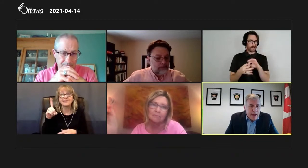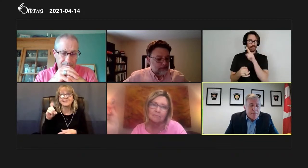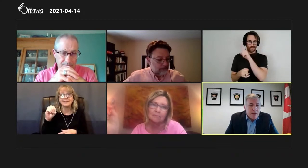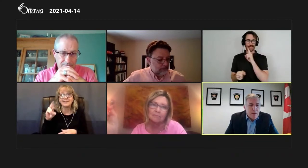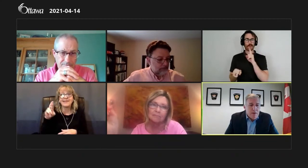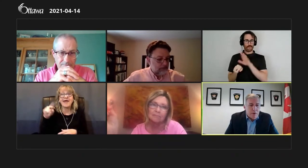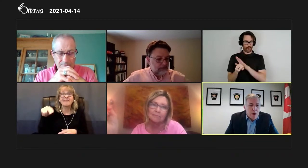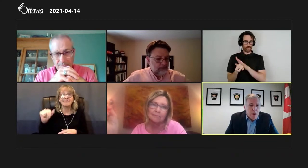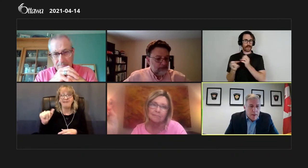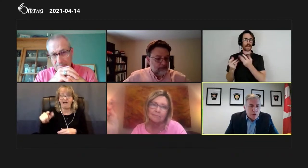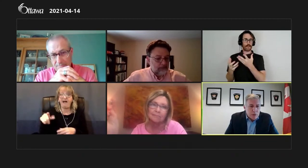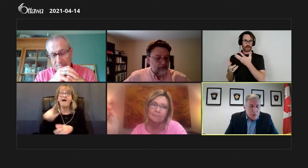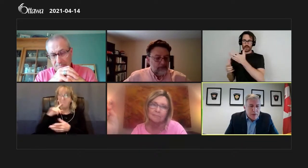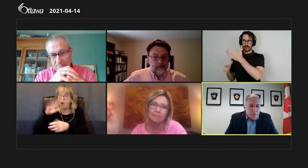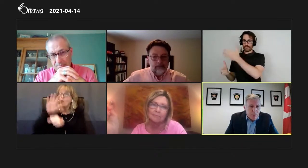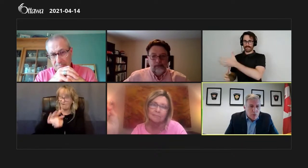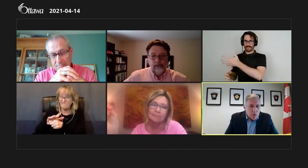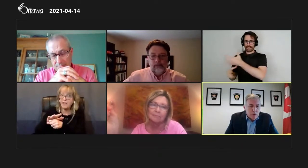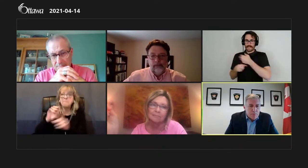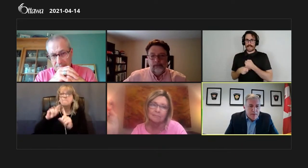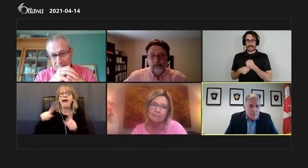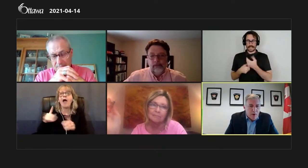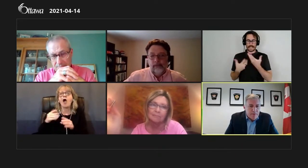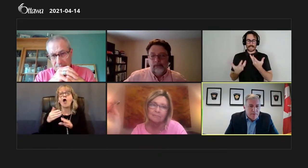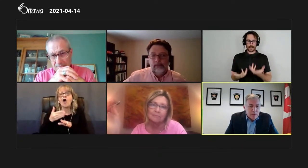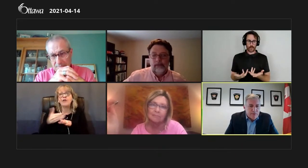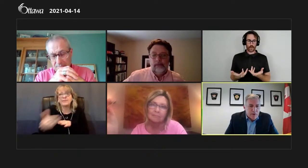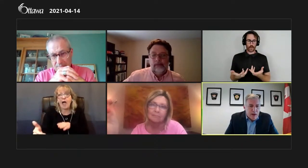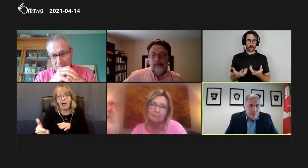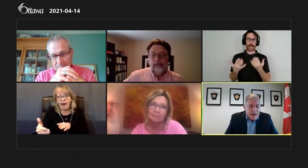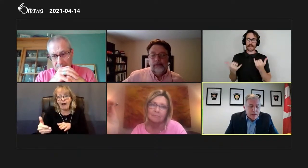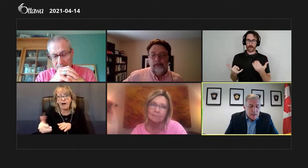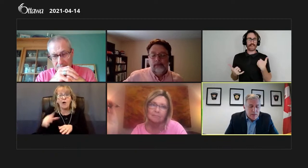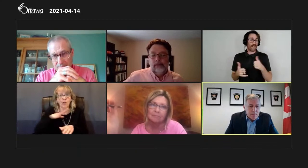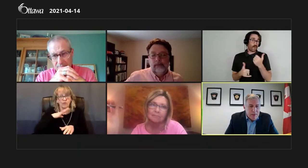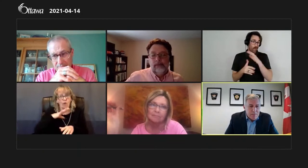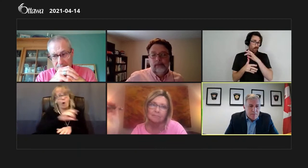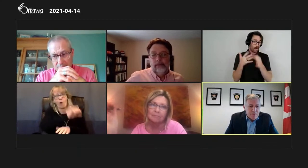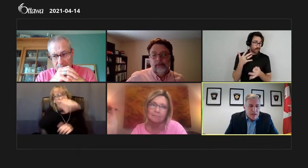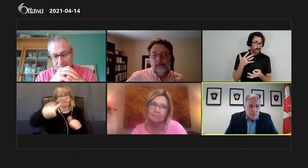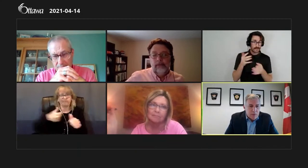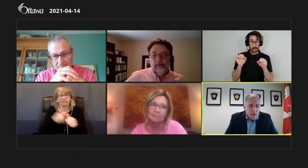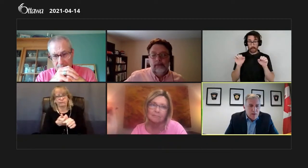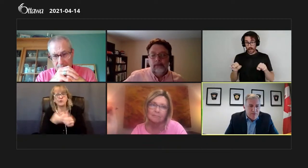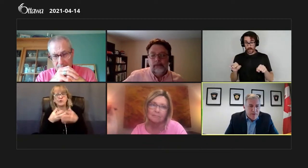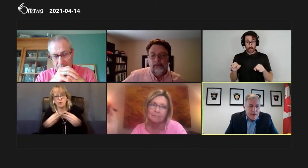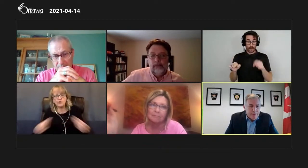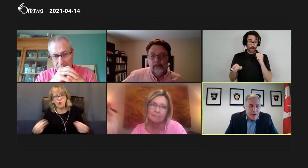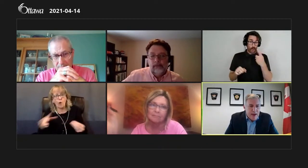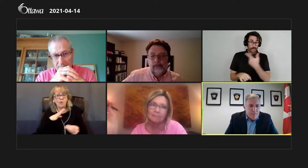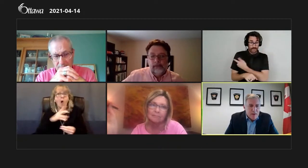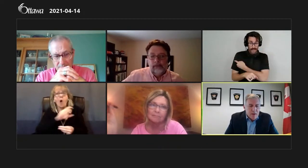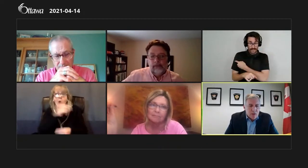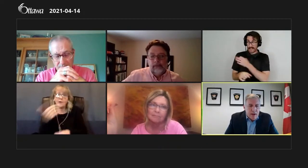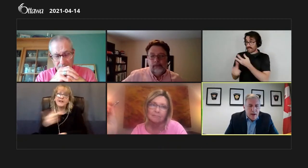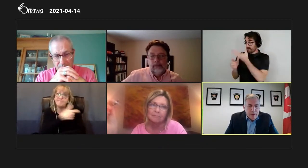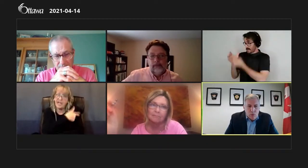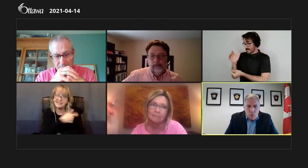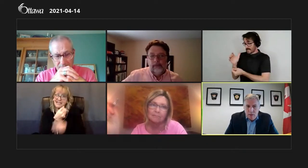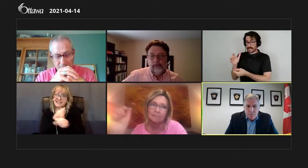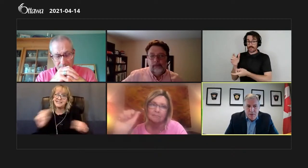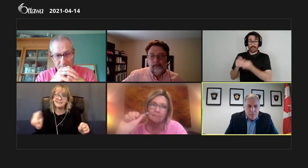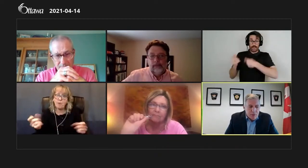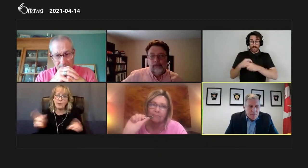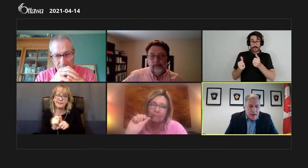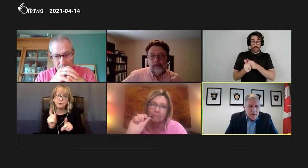gap. There are options being proposed to us by the province for other vaccine that may become available to fill that gap. So I don't